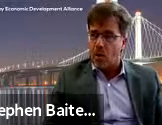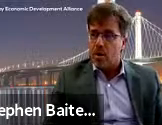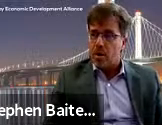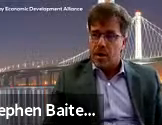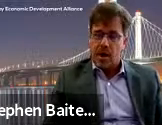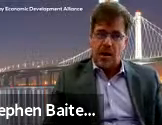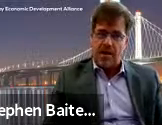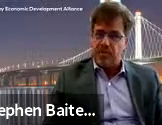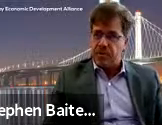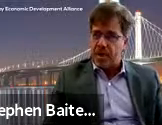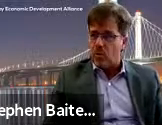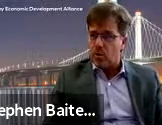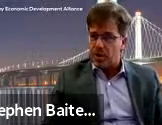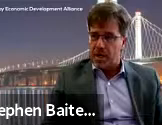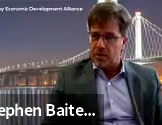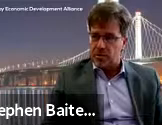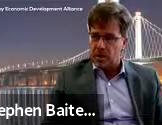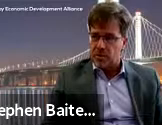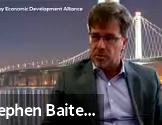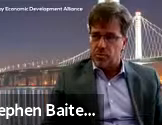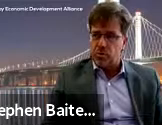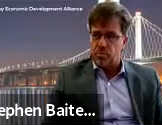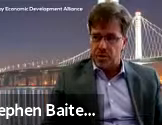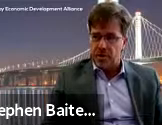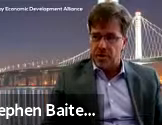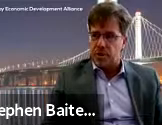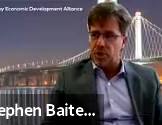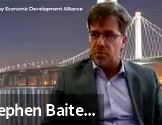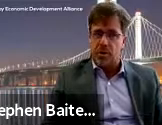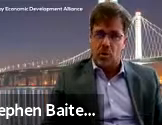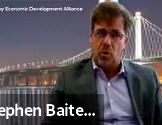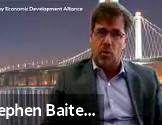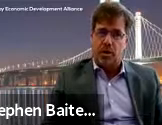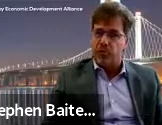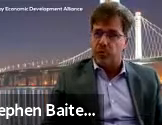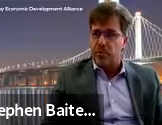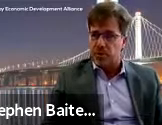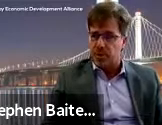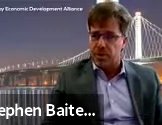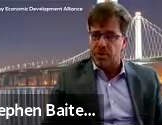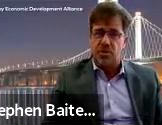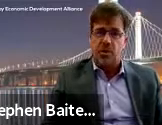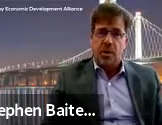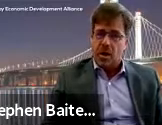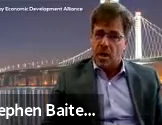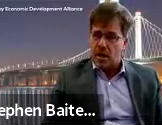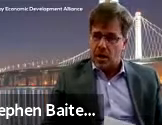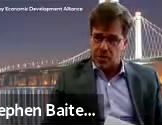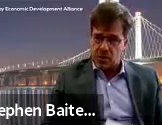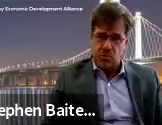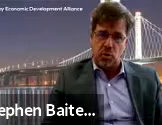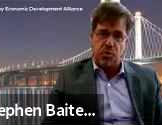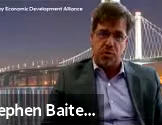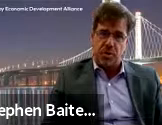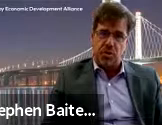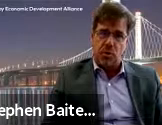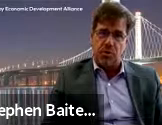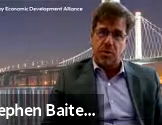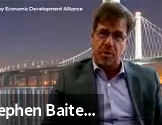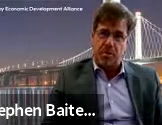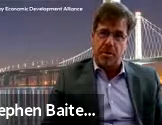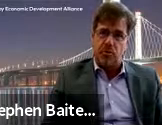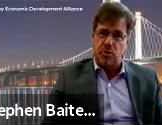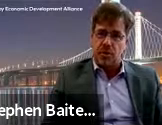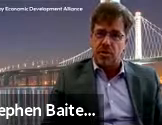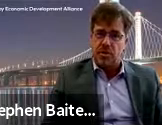as of now. After that, we're going to have some brief conversations about local recovery and resilience. Also some tools and